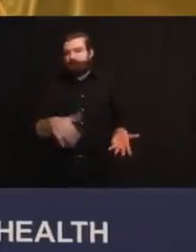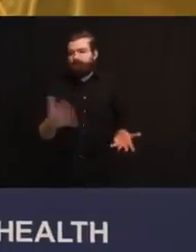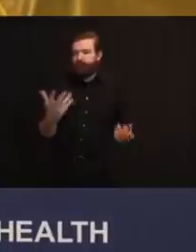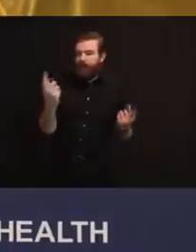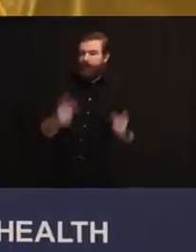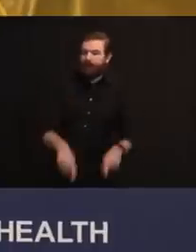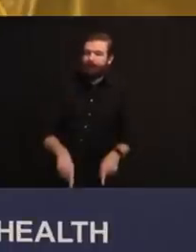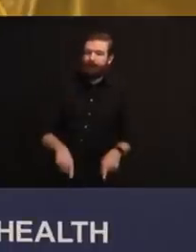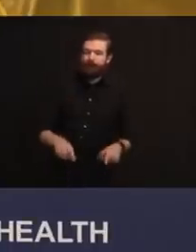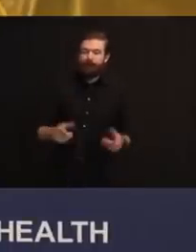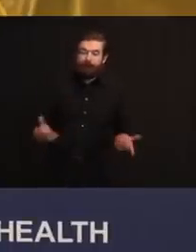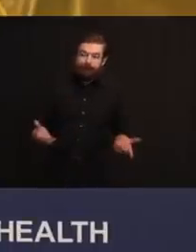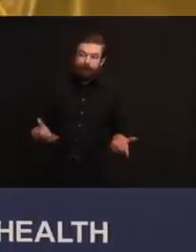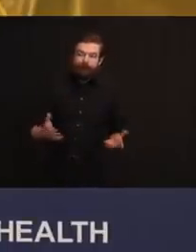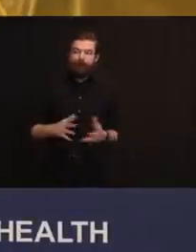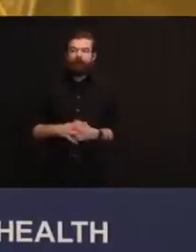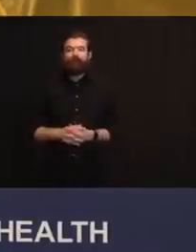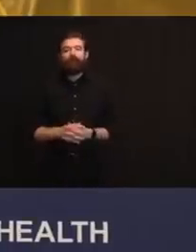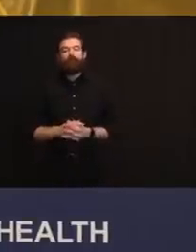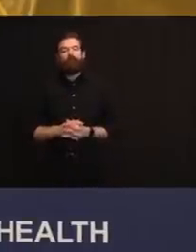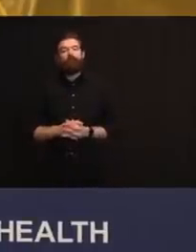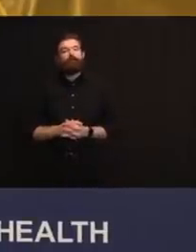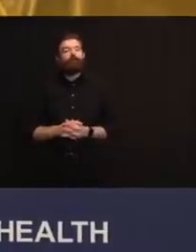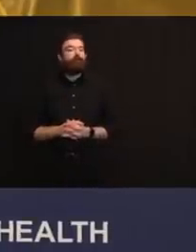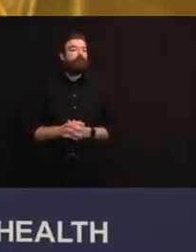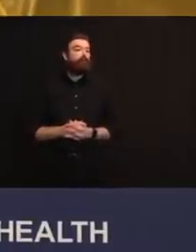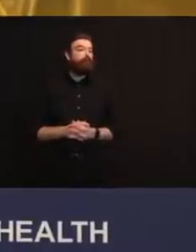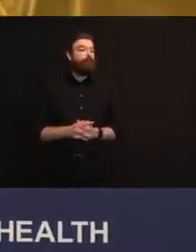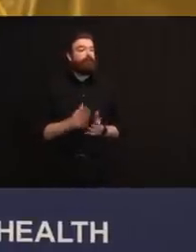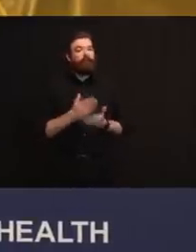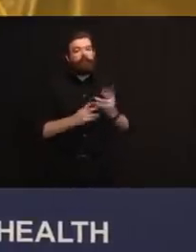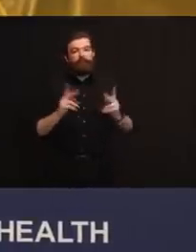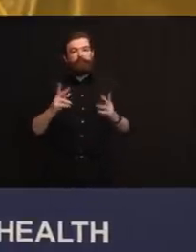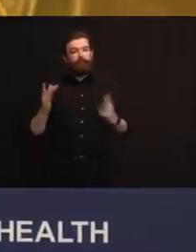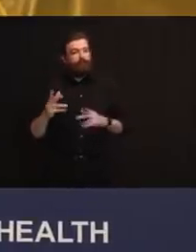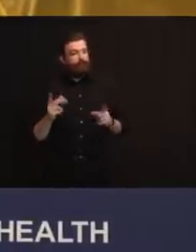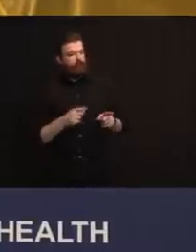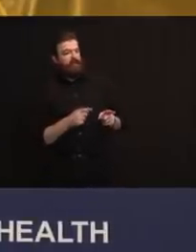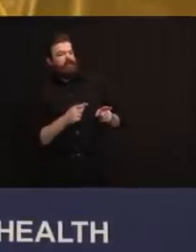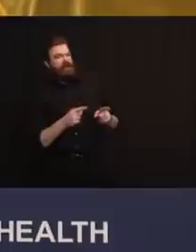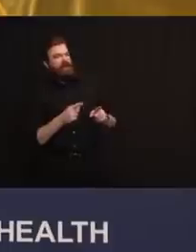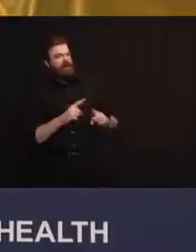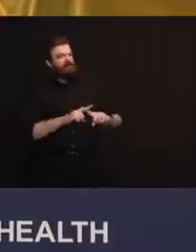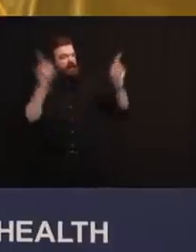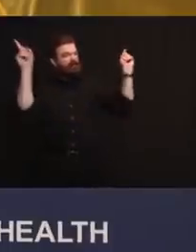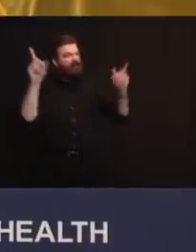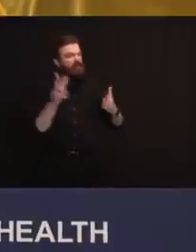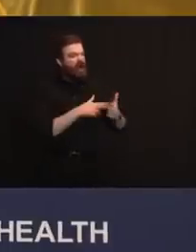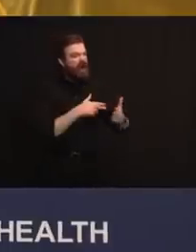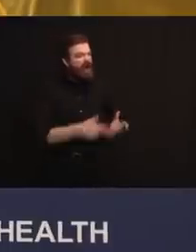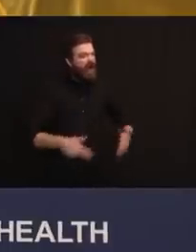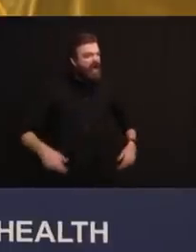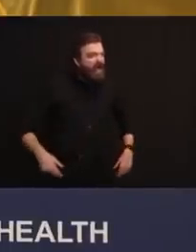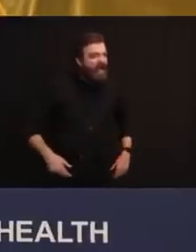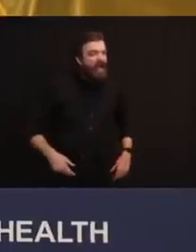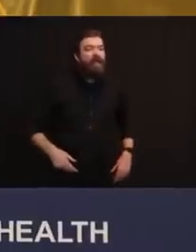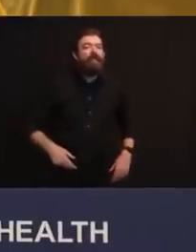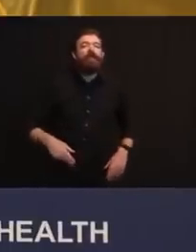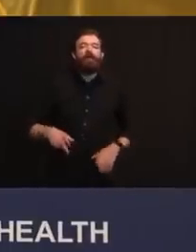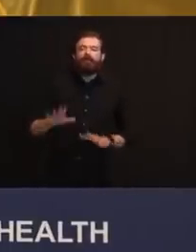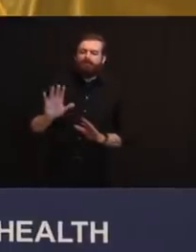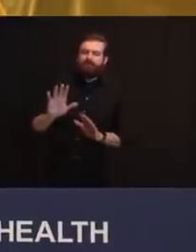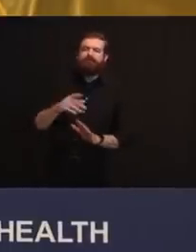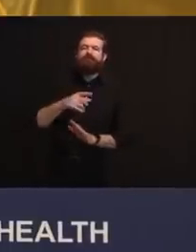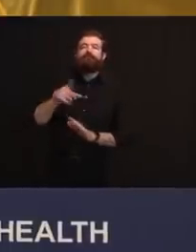folks who, for whatever reason, are not seeing it that way right now. I thank them for standing with us at every step of the